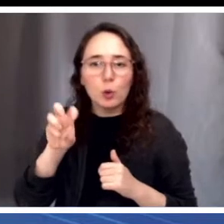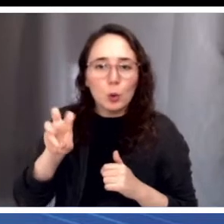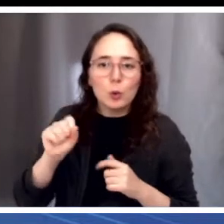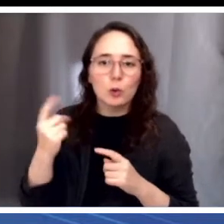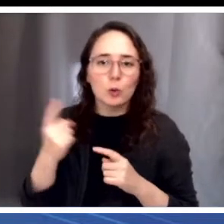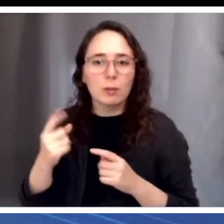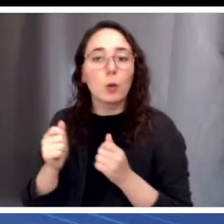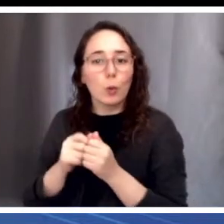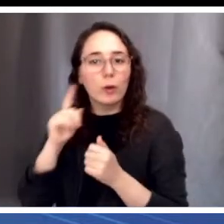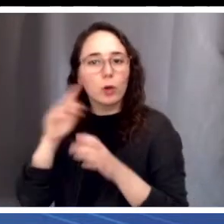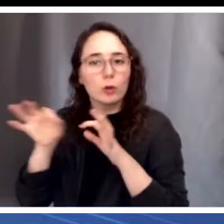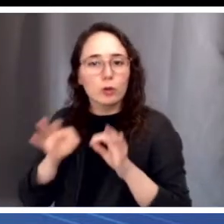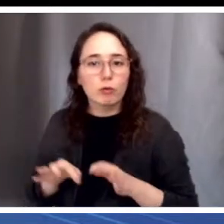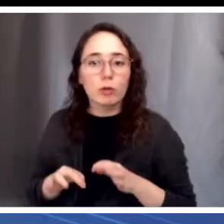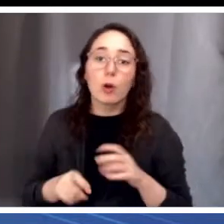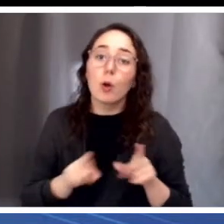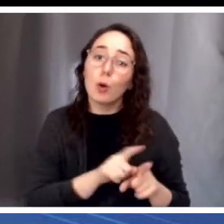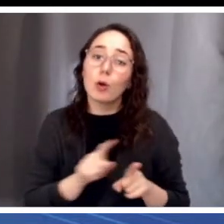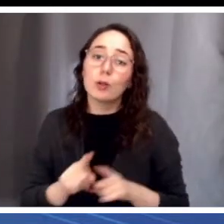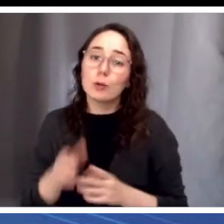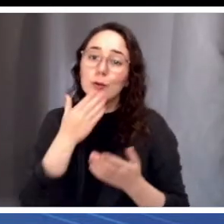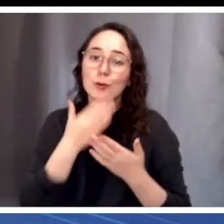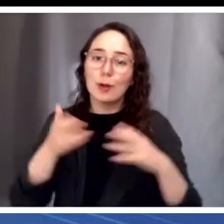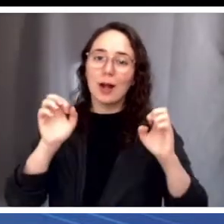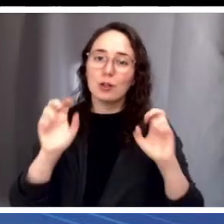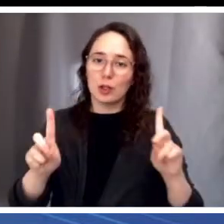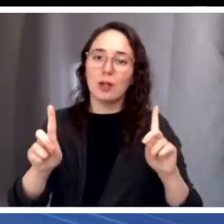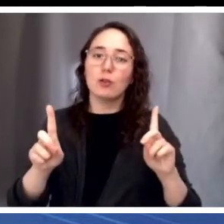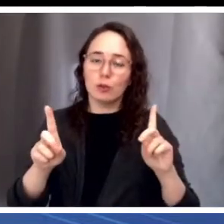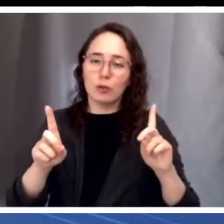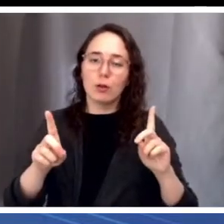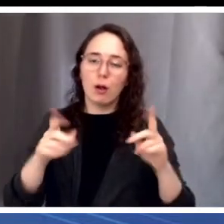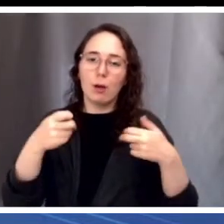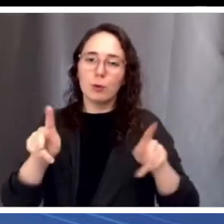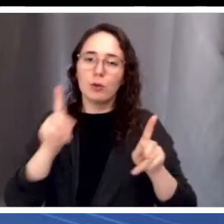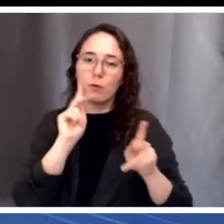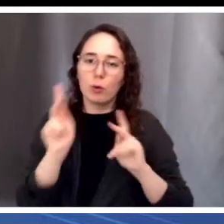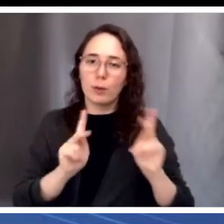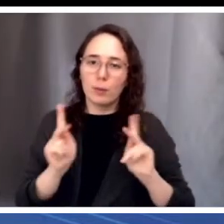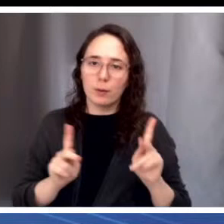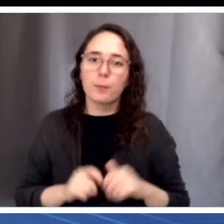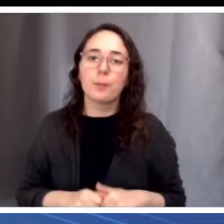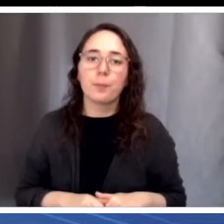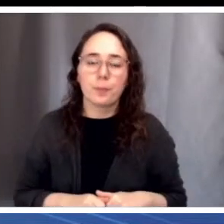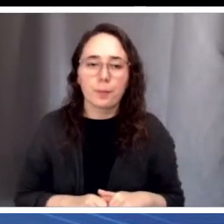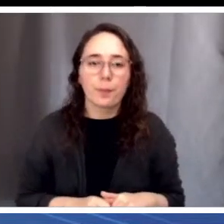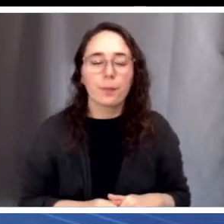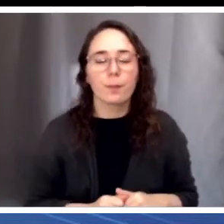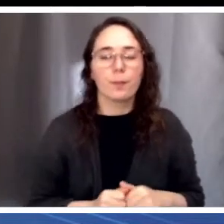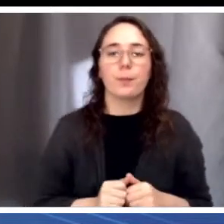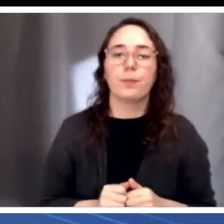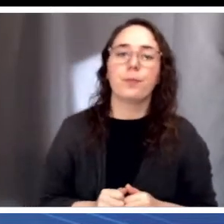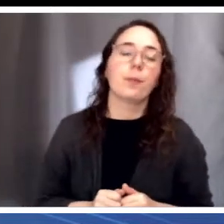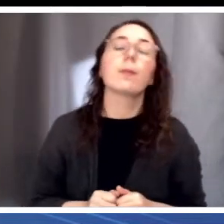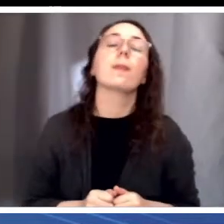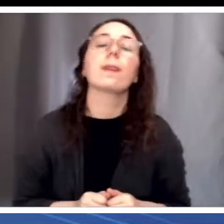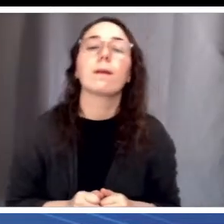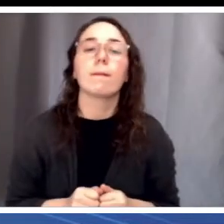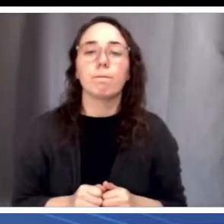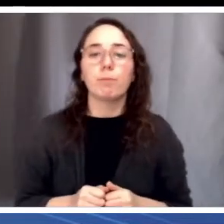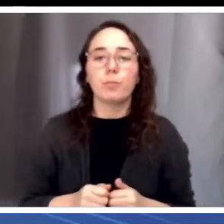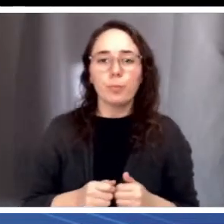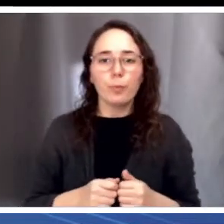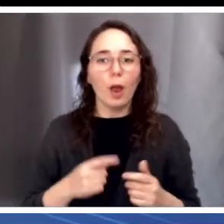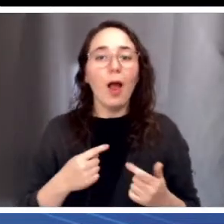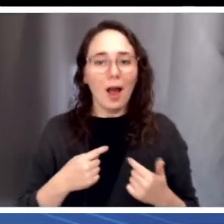because one, I encourage people, I have people come over to my home and I do screenings, and I ask them to close their